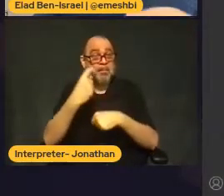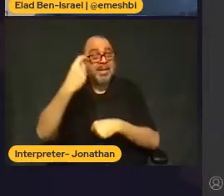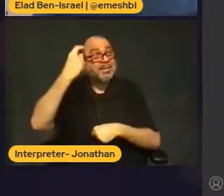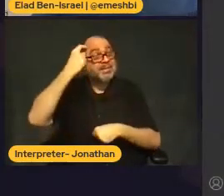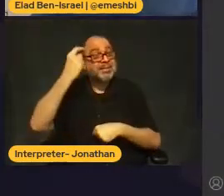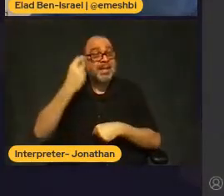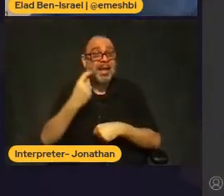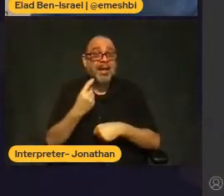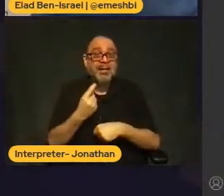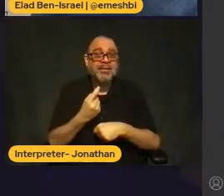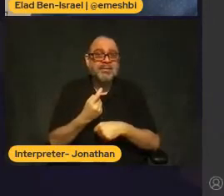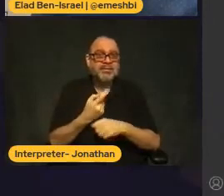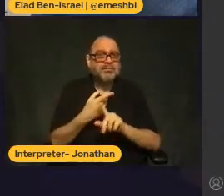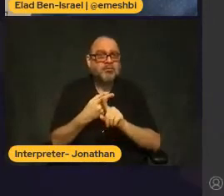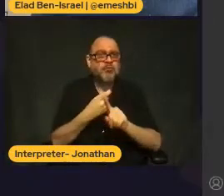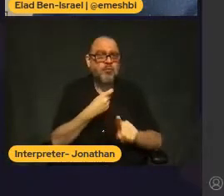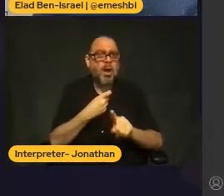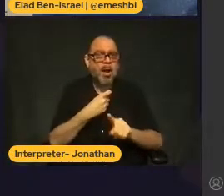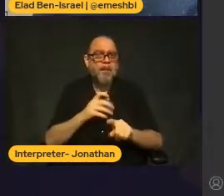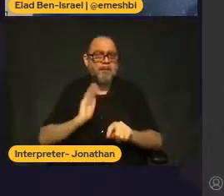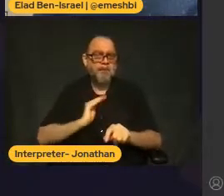policy perspective.